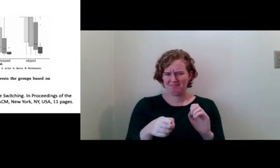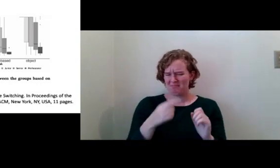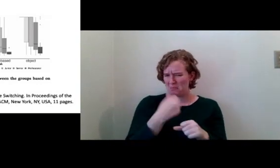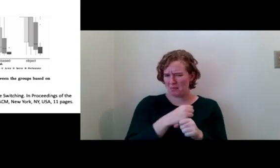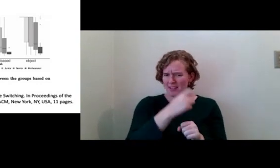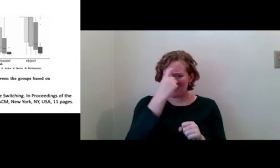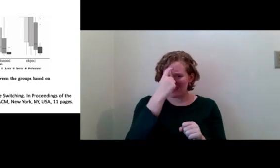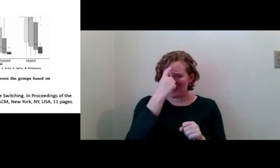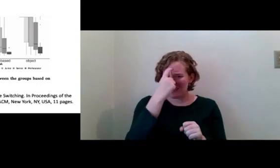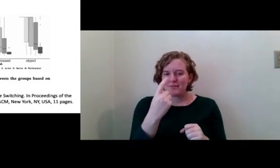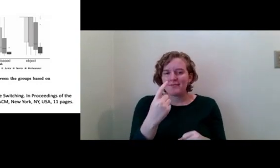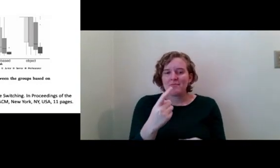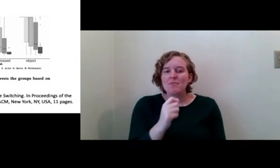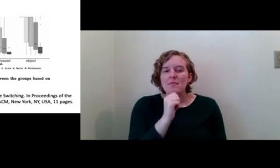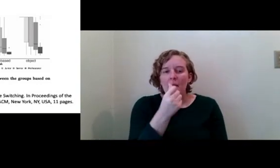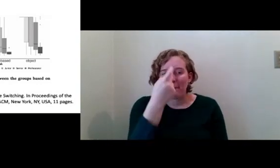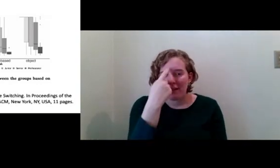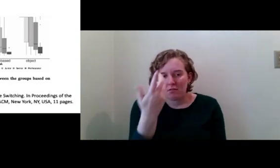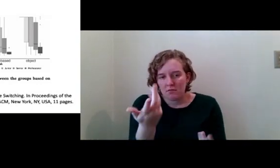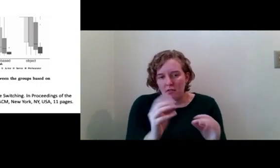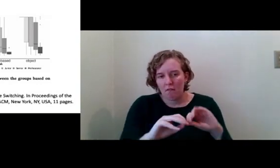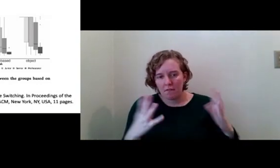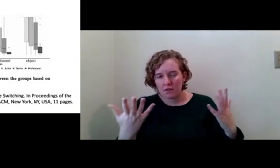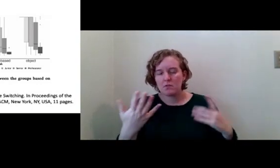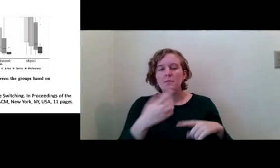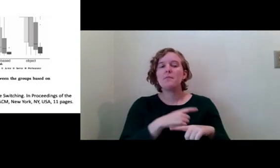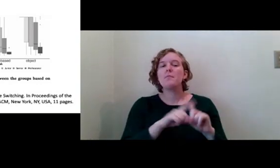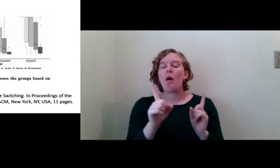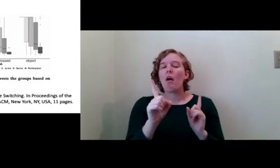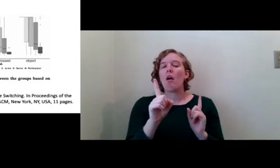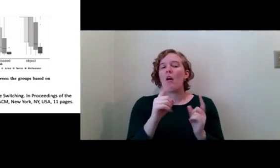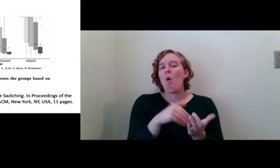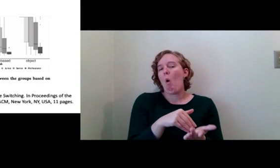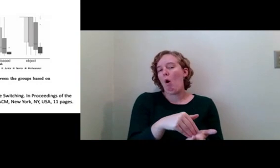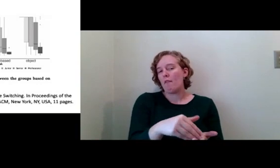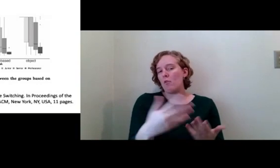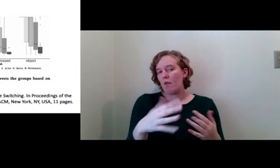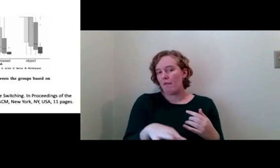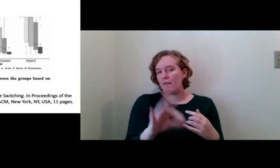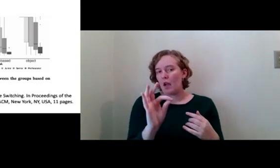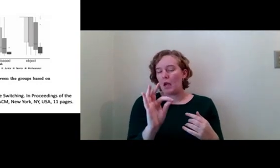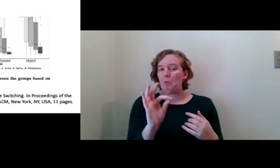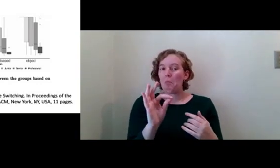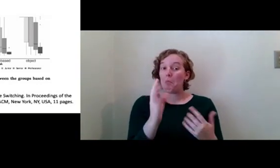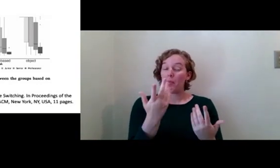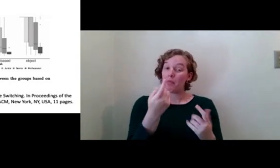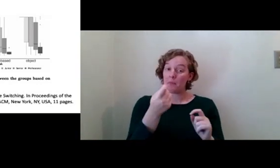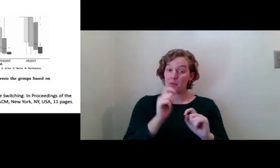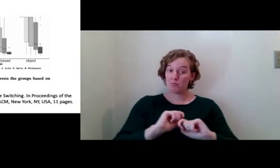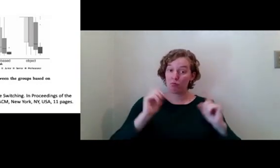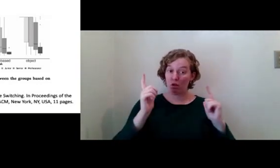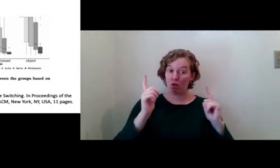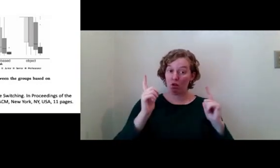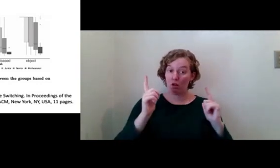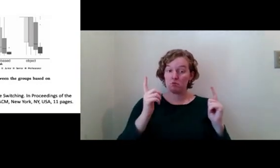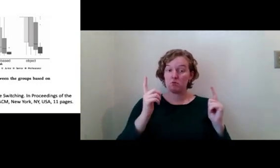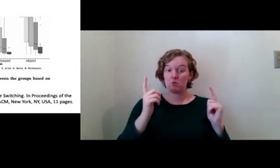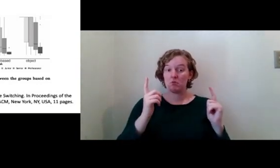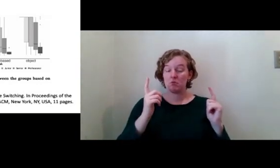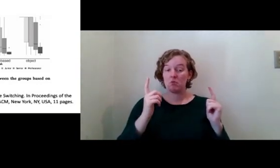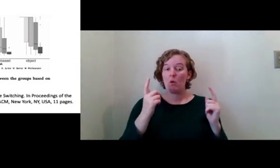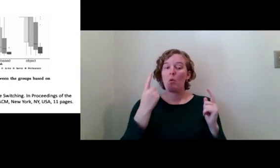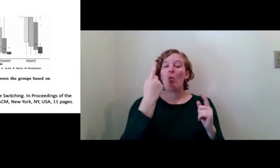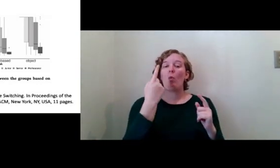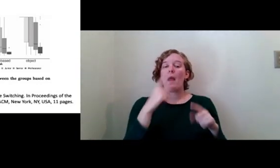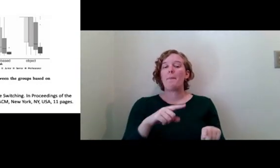And of course it doesn't. But the thing is, oftentimes what you find is relatively surprising. Like it turns out in one of the studies